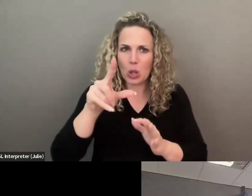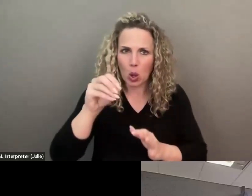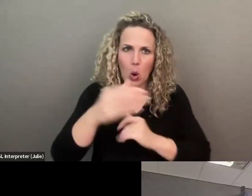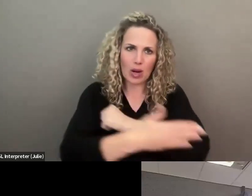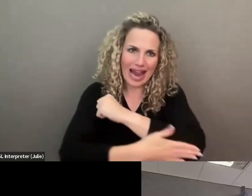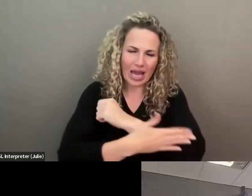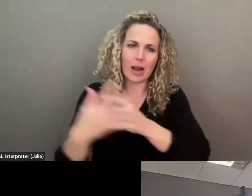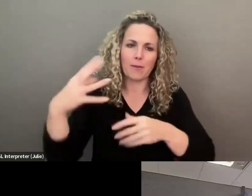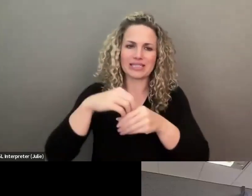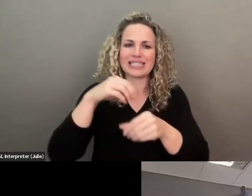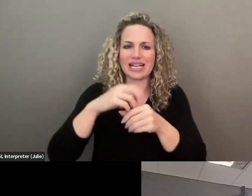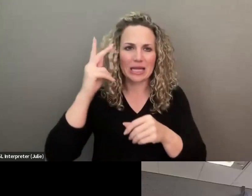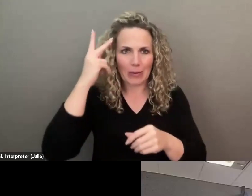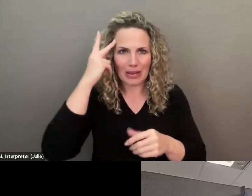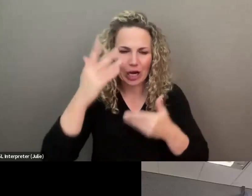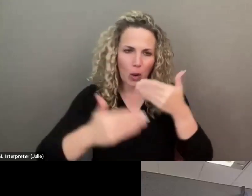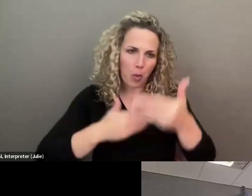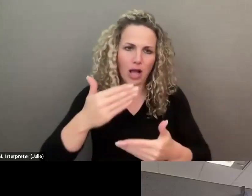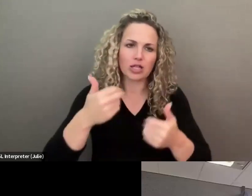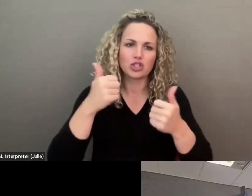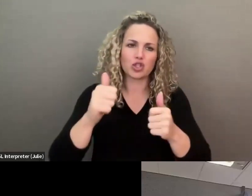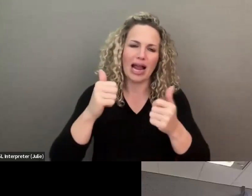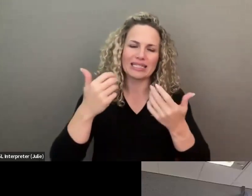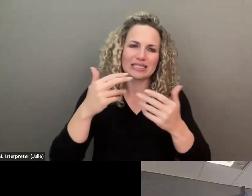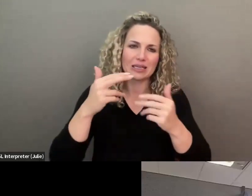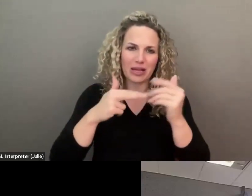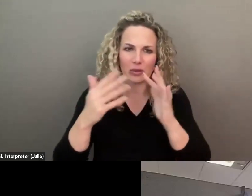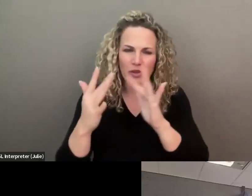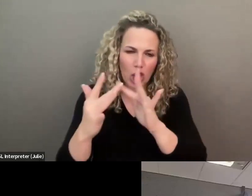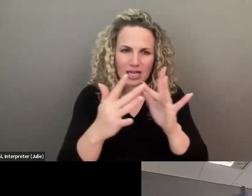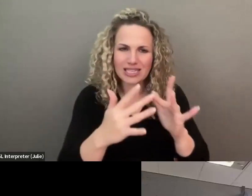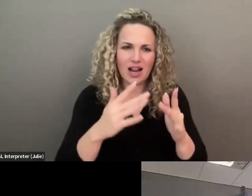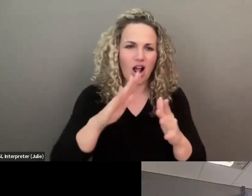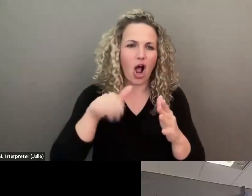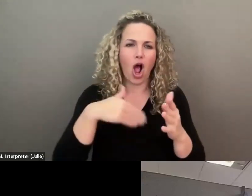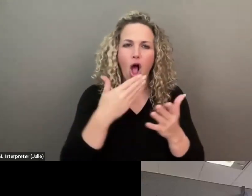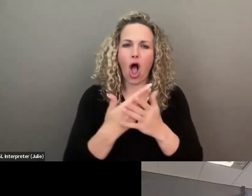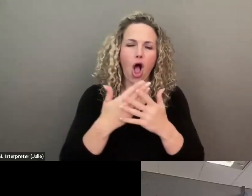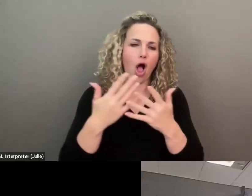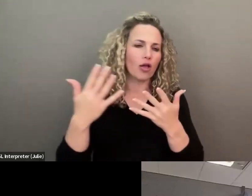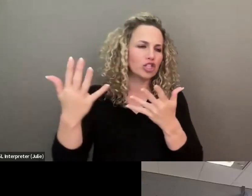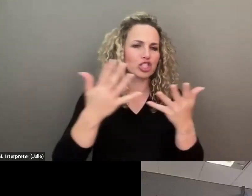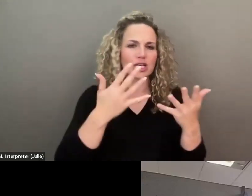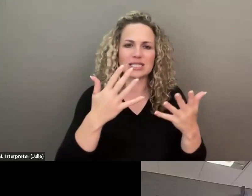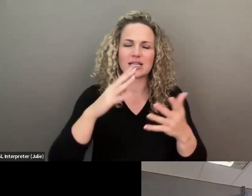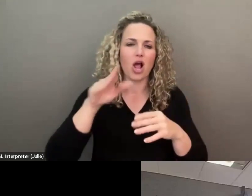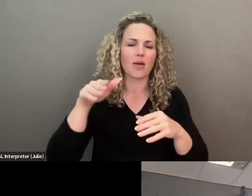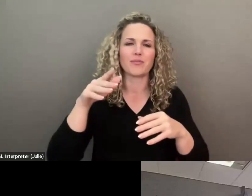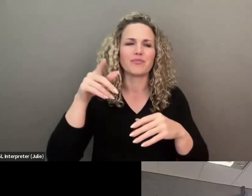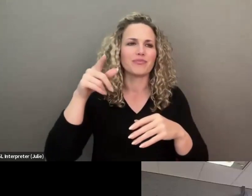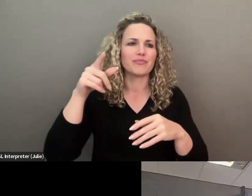in the political process and trying to build the contacts out there. And it was all of the rains that occurred in Yolo County shut down